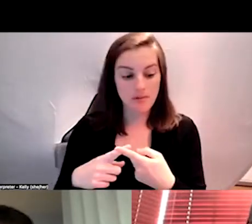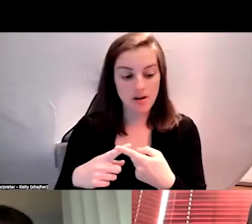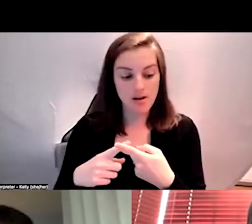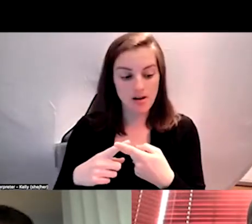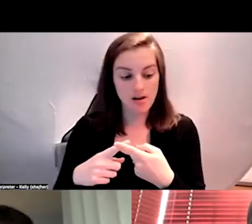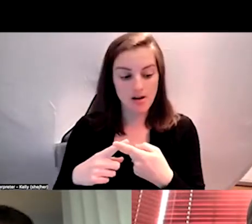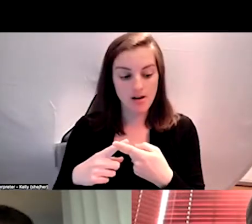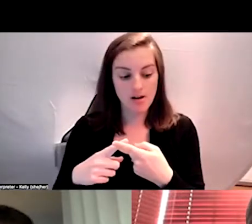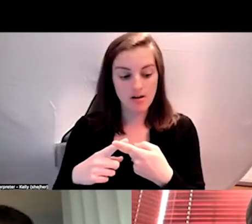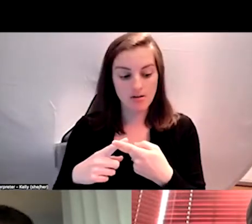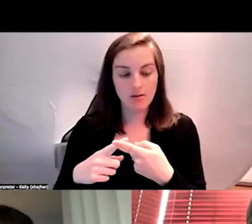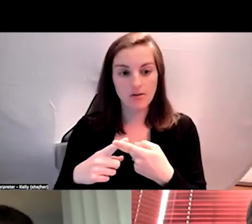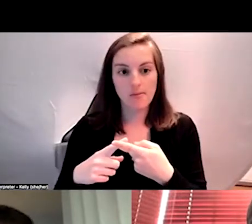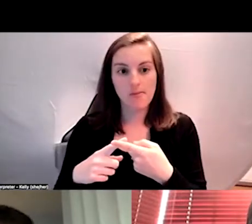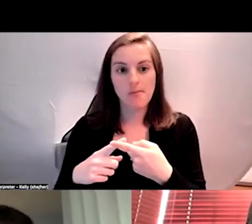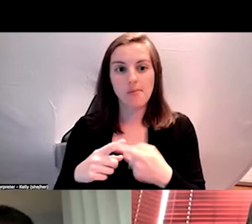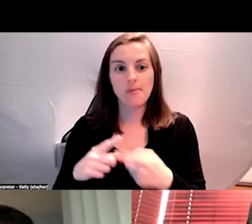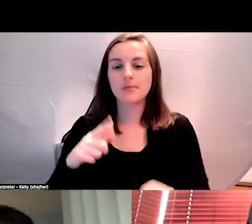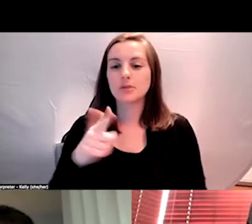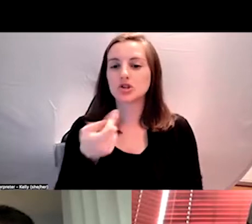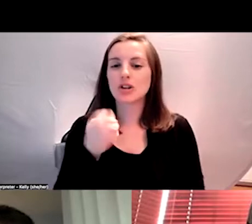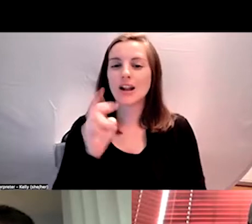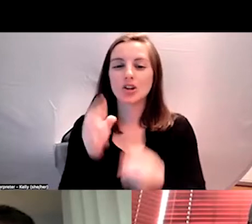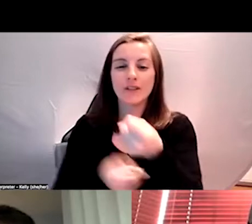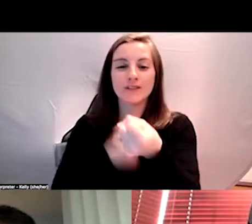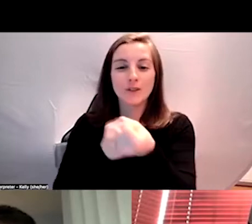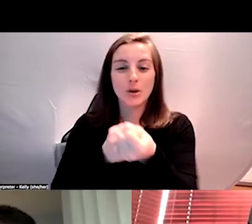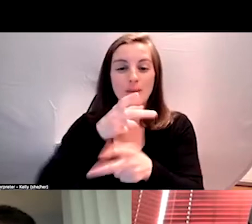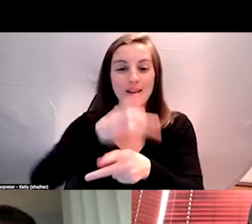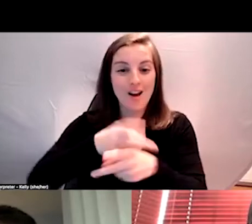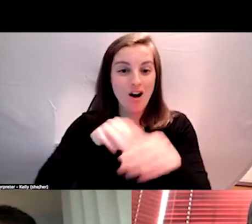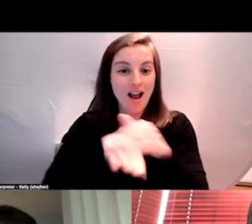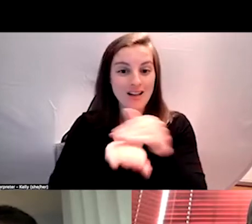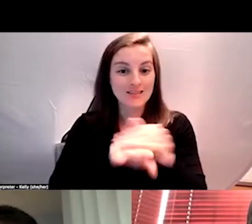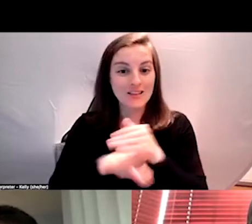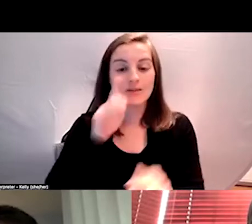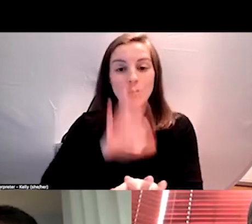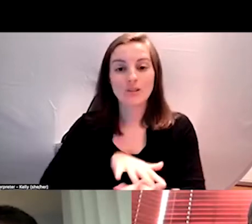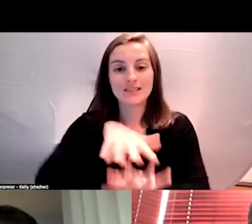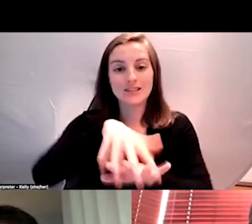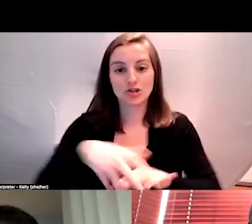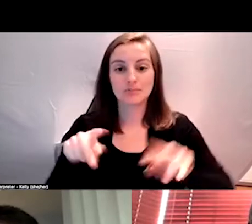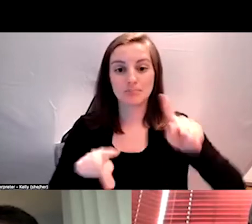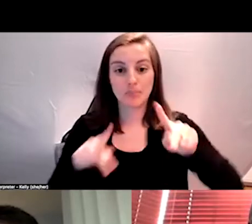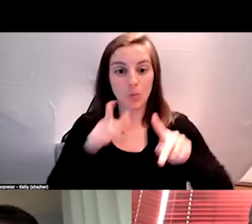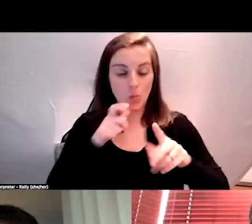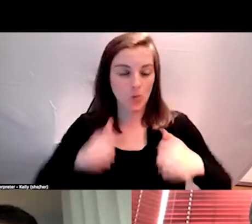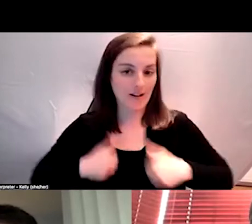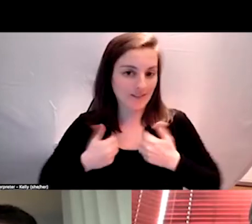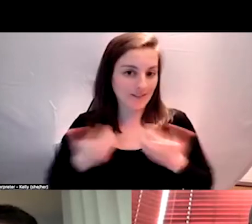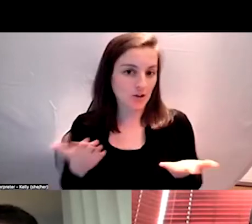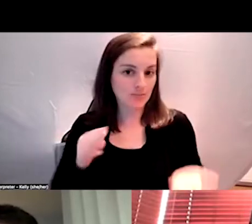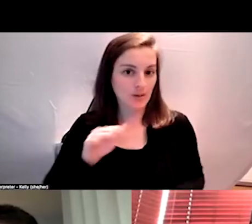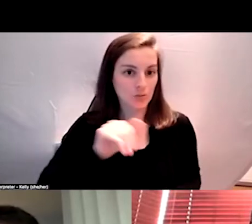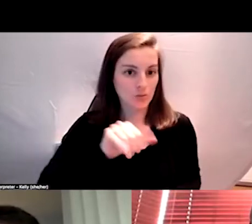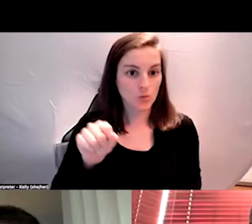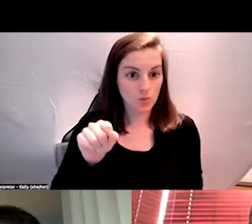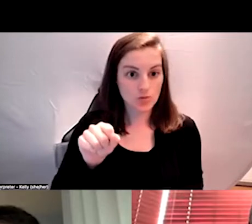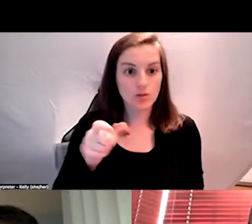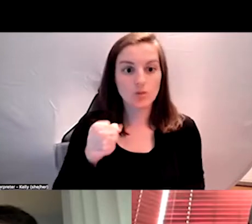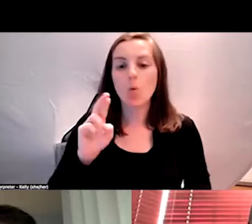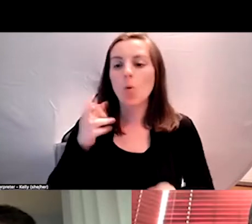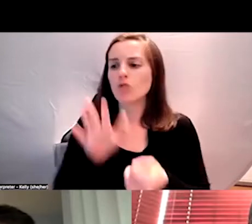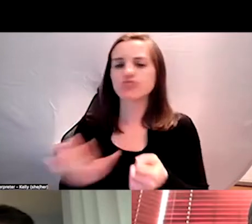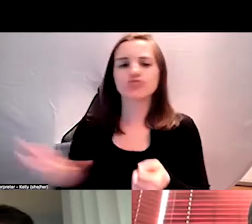gender affirming care access for Indigenous folks who live in the state of Massachusetts, and or who are like around the region